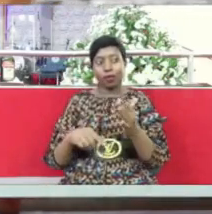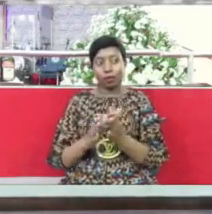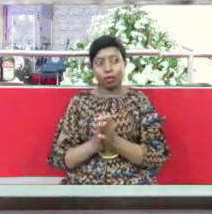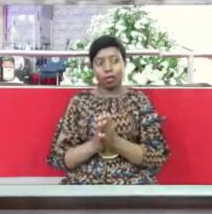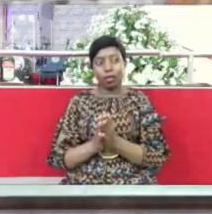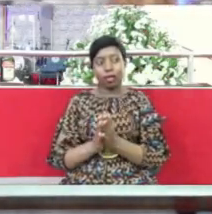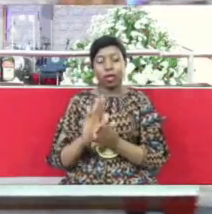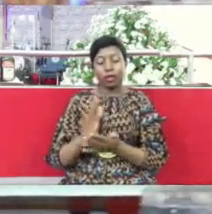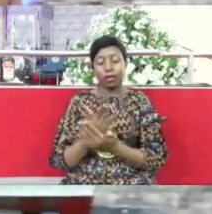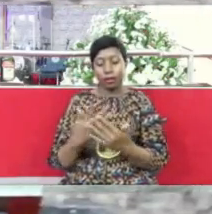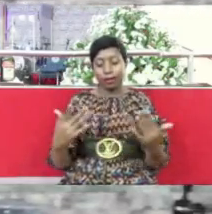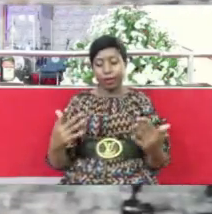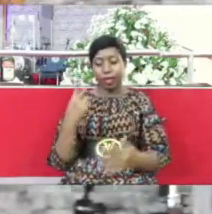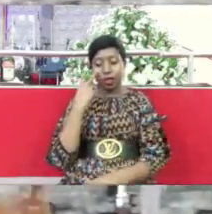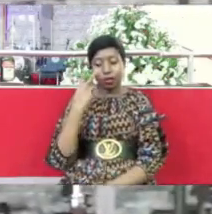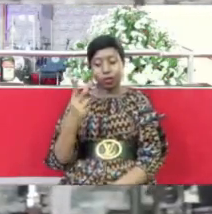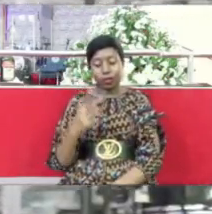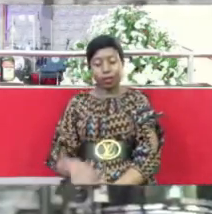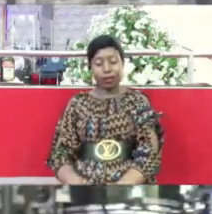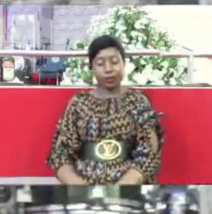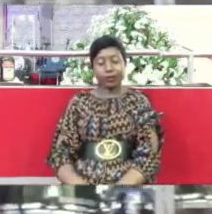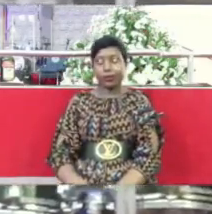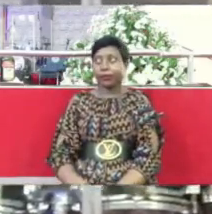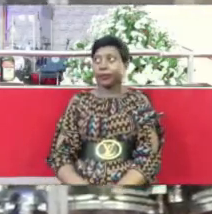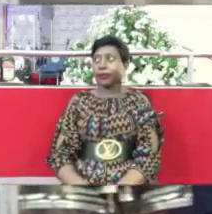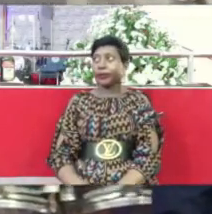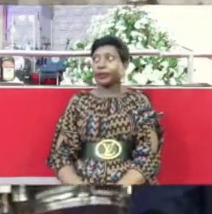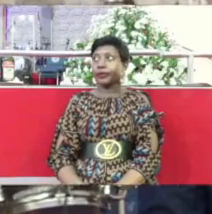you who is seeing it, then you are done.